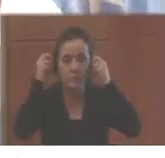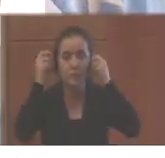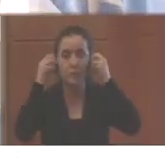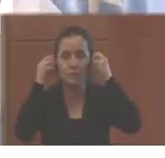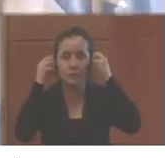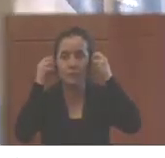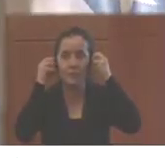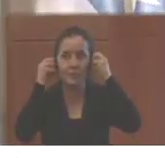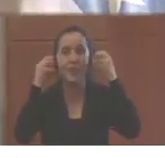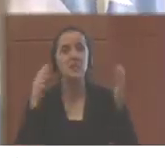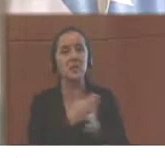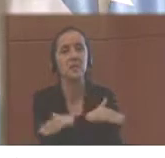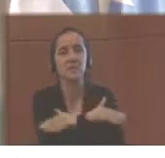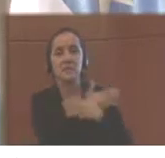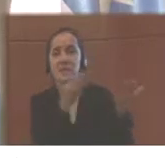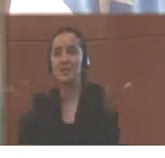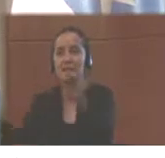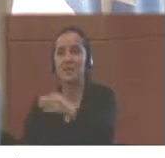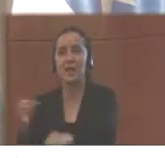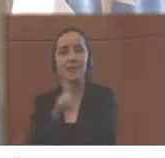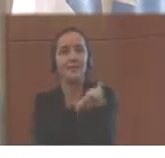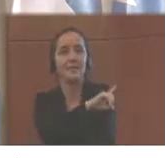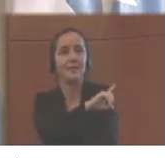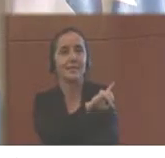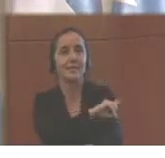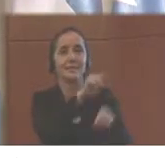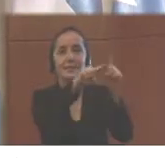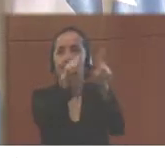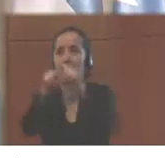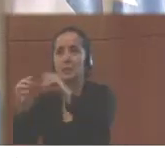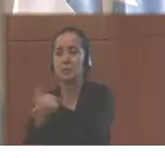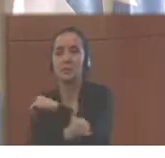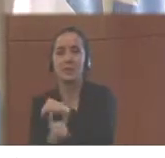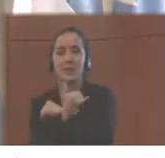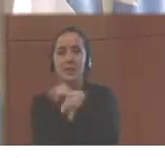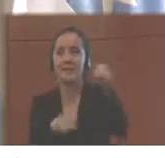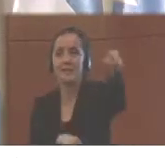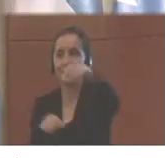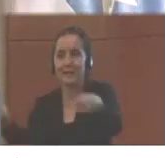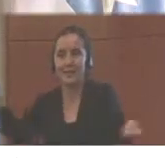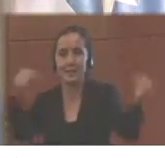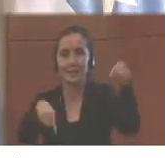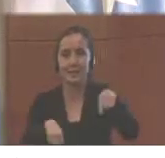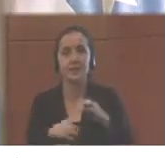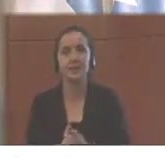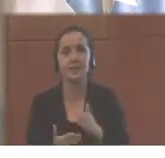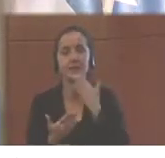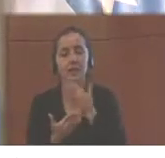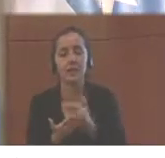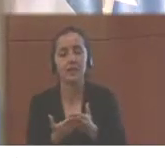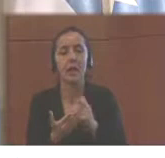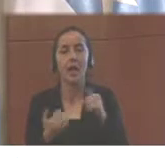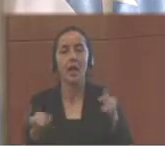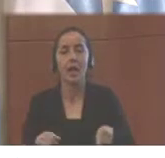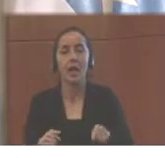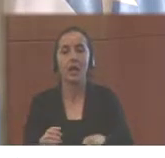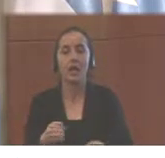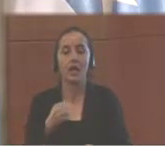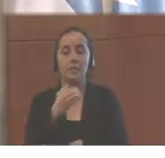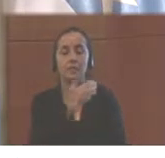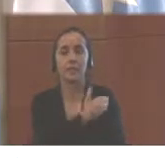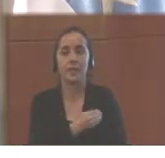I'm very pleased to greet and salute all of the delegations of the different countries and nations that are here present this morning. The government